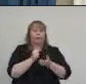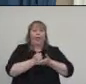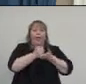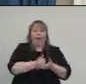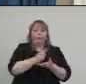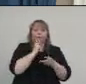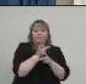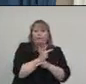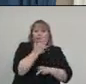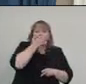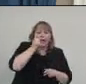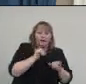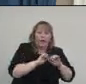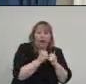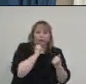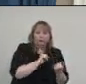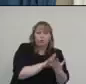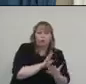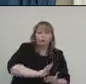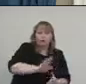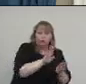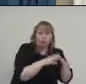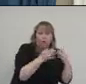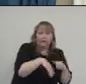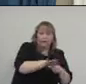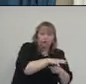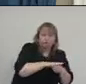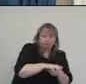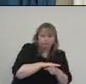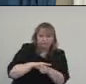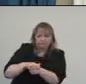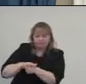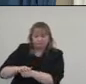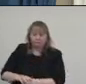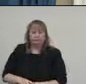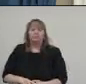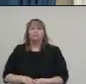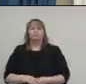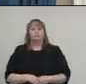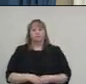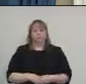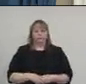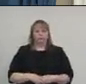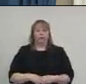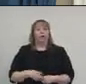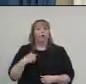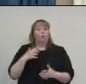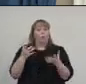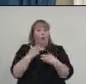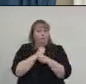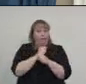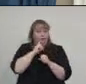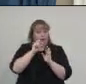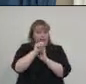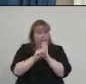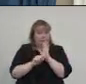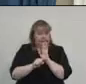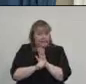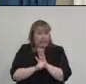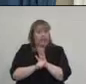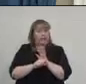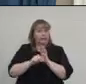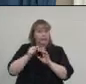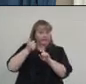reopening phases. It's through your leadership that we will make sure that the state managed and locally executed roadmap